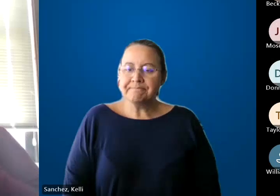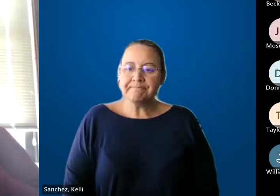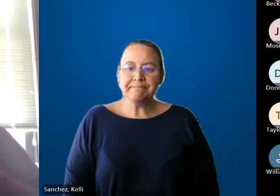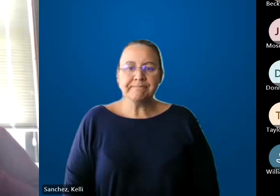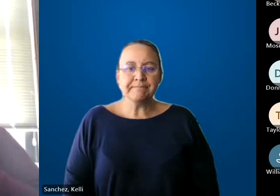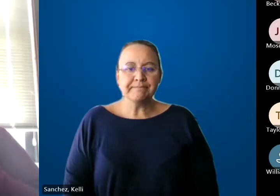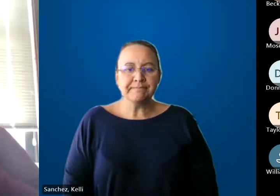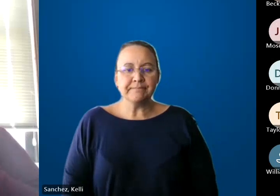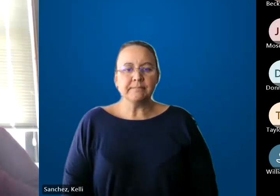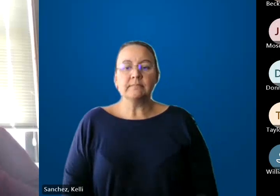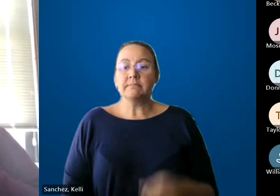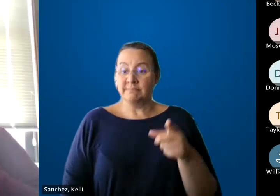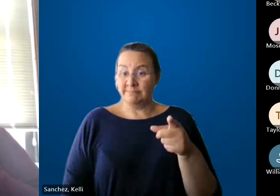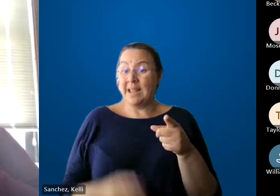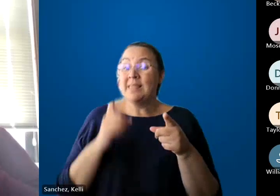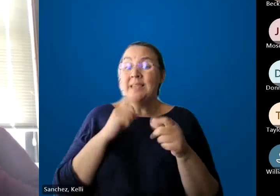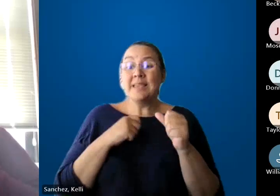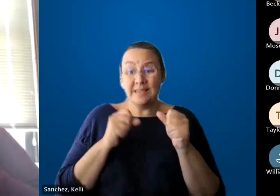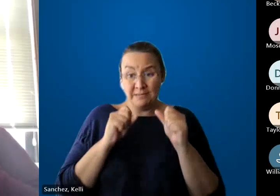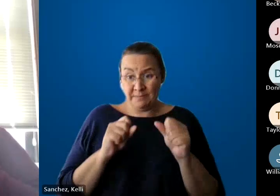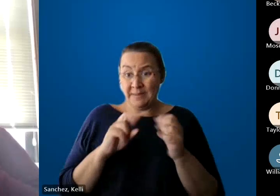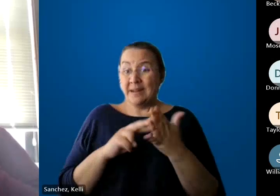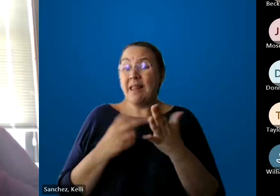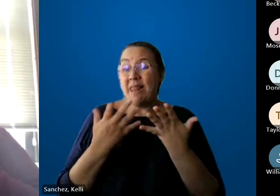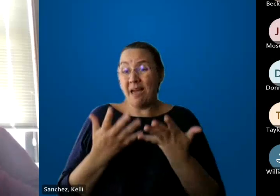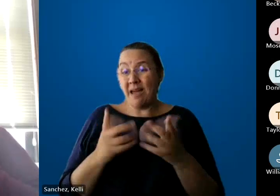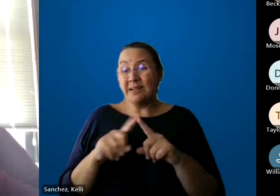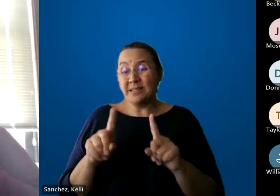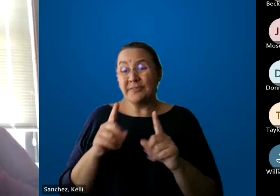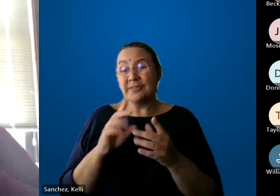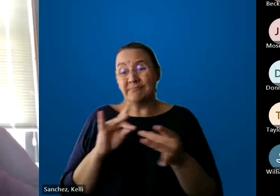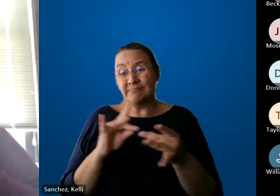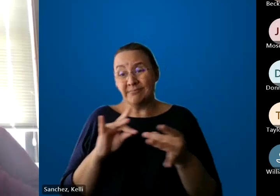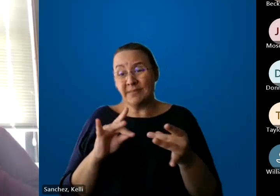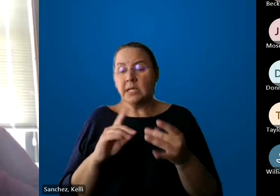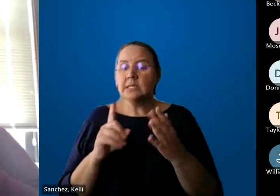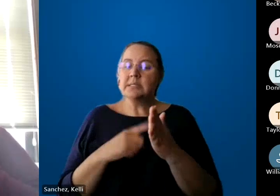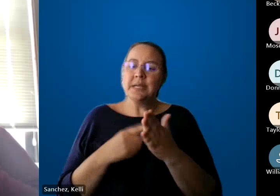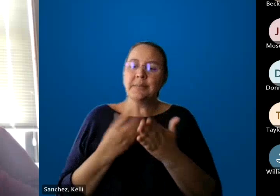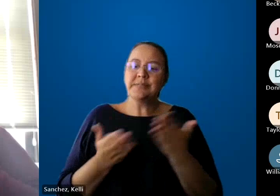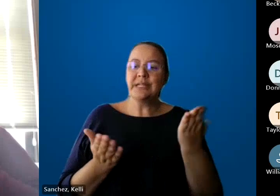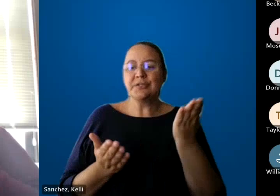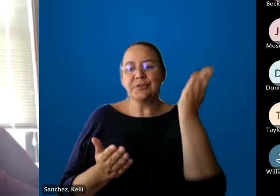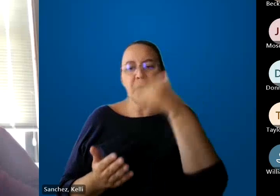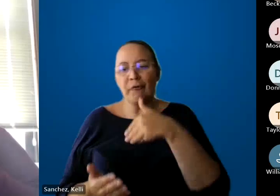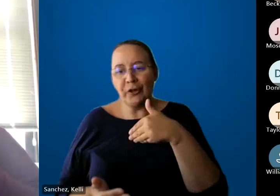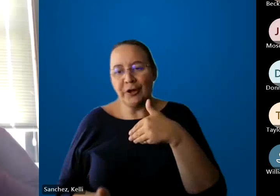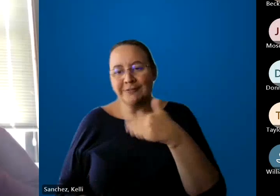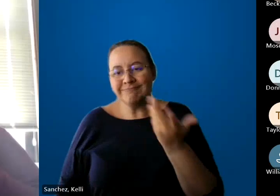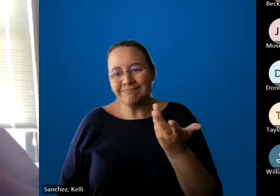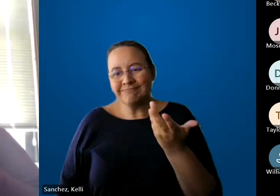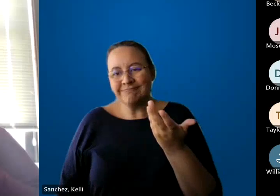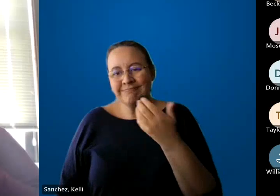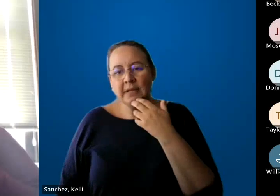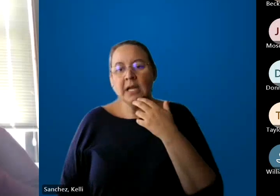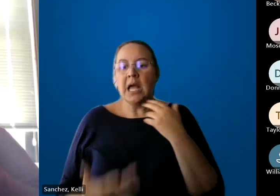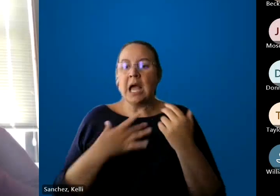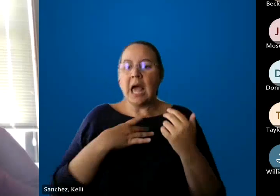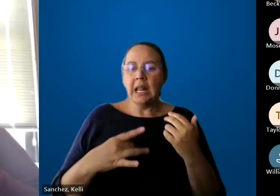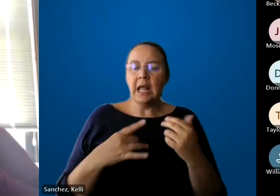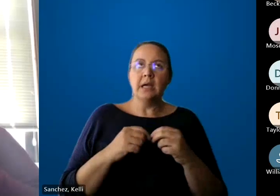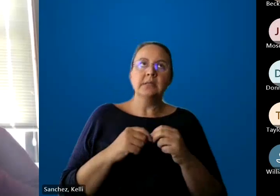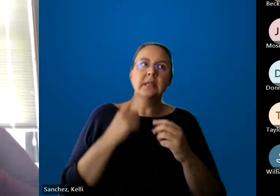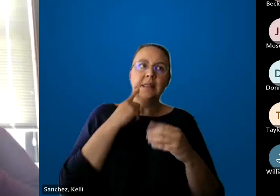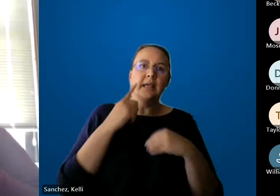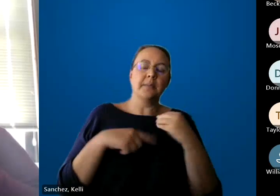I think it can be a lot of things, and I Okay. think it's often things that get overlooked. Um, I like to think